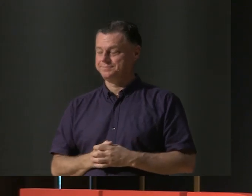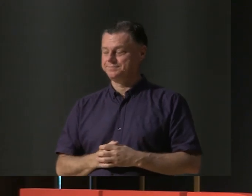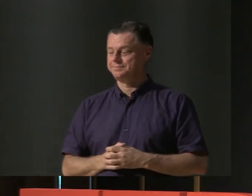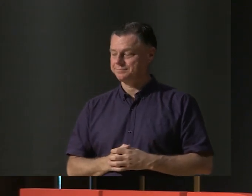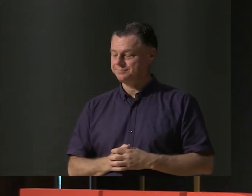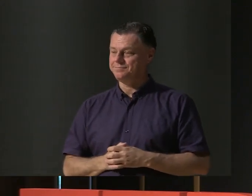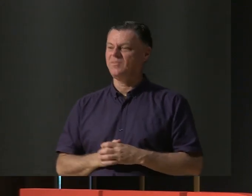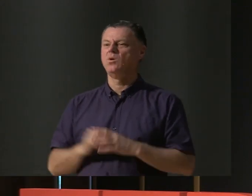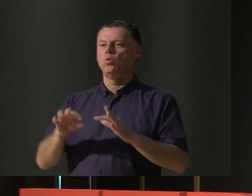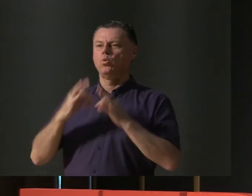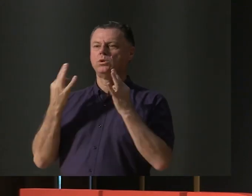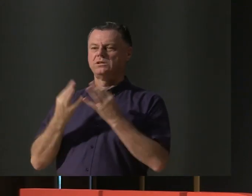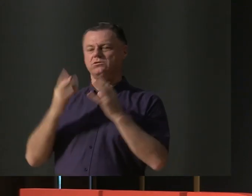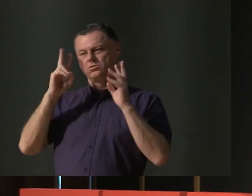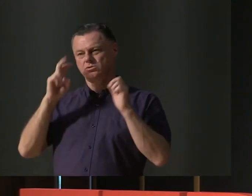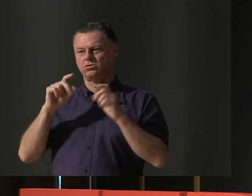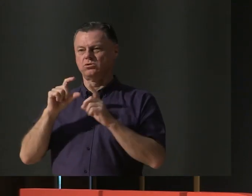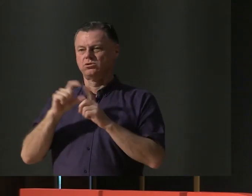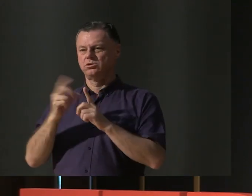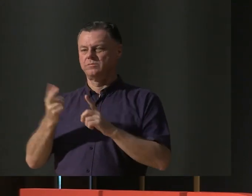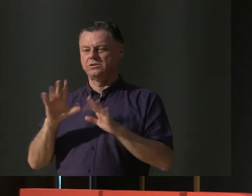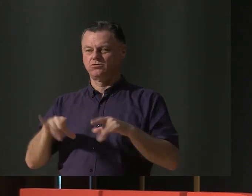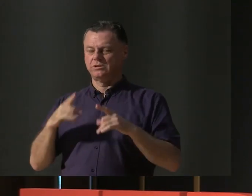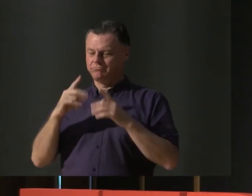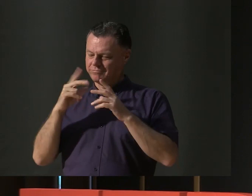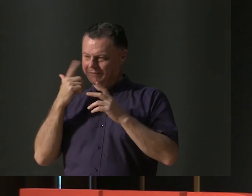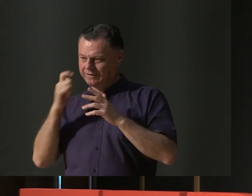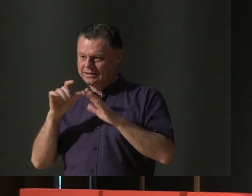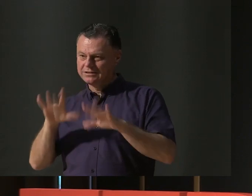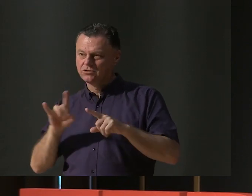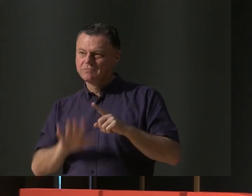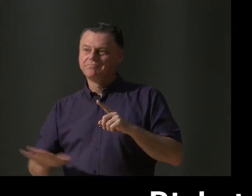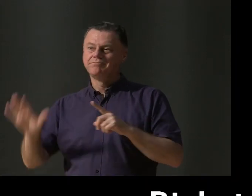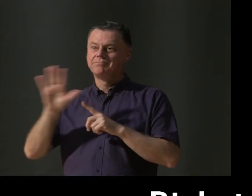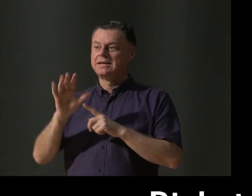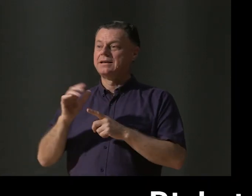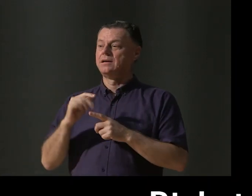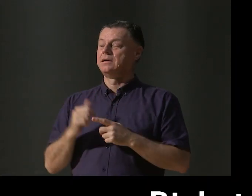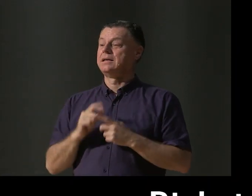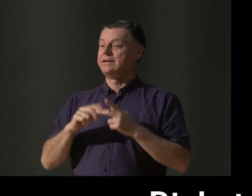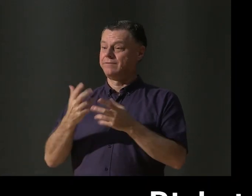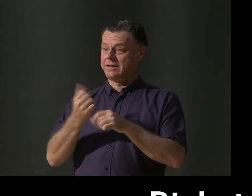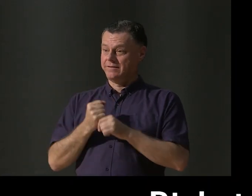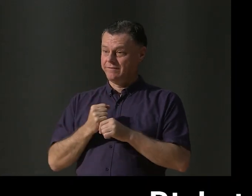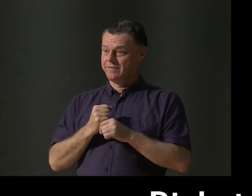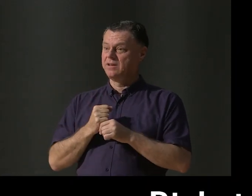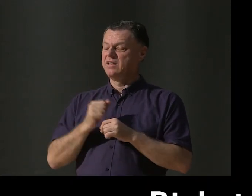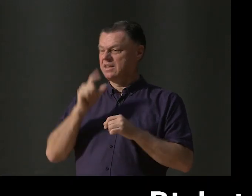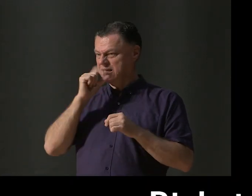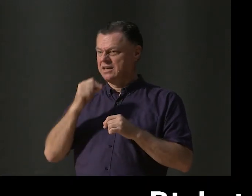Diabetes Australia reported just last year that diabetes more than doubles your risk of developing